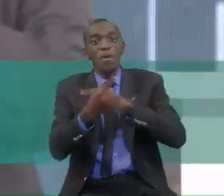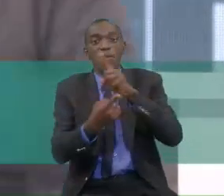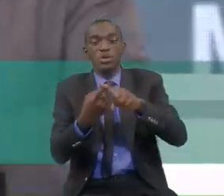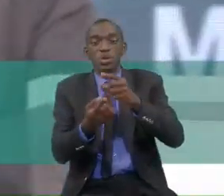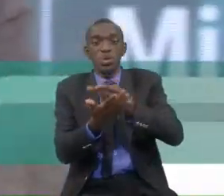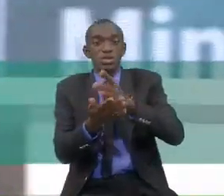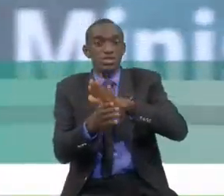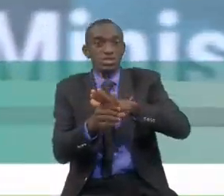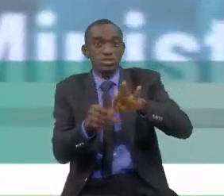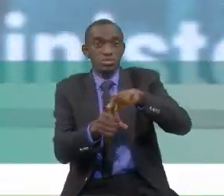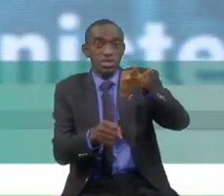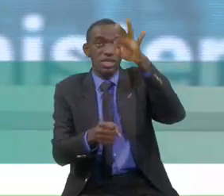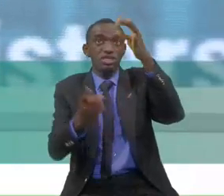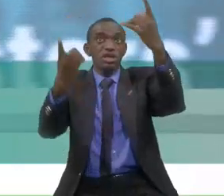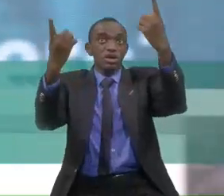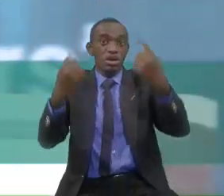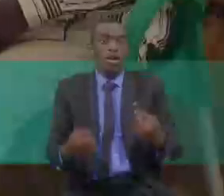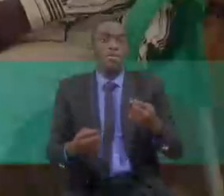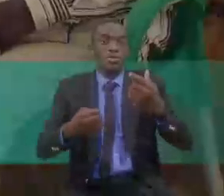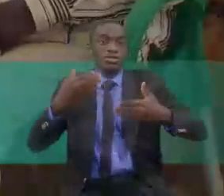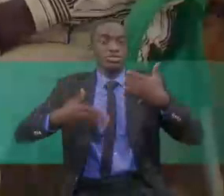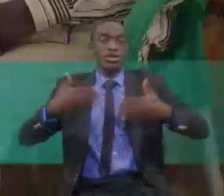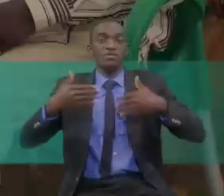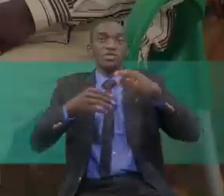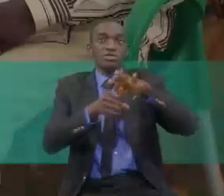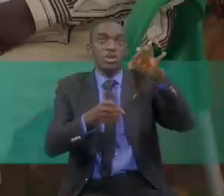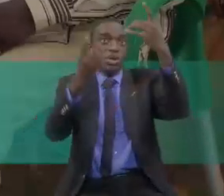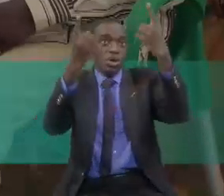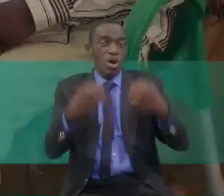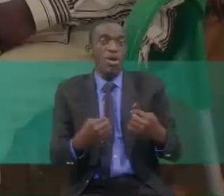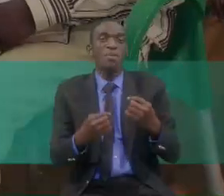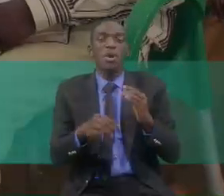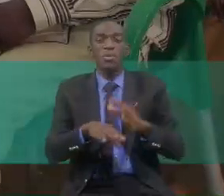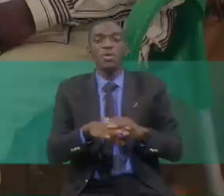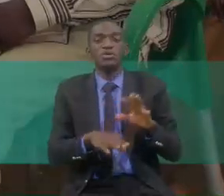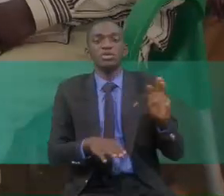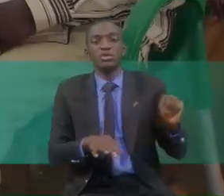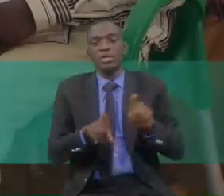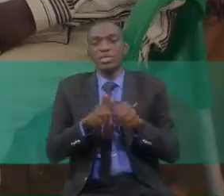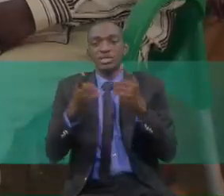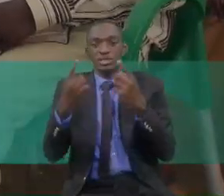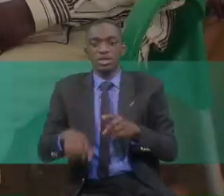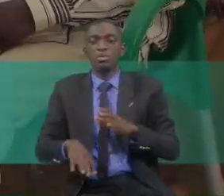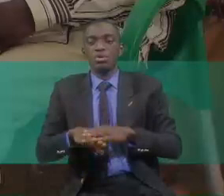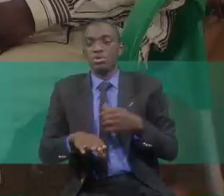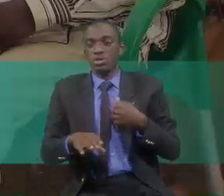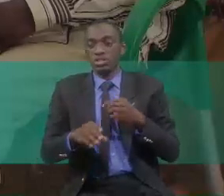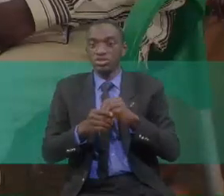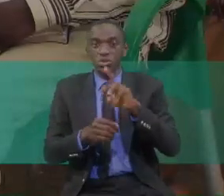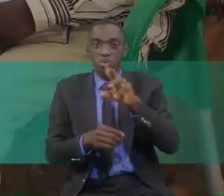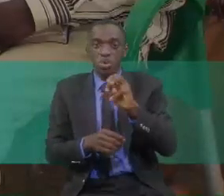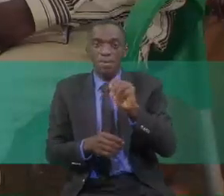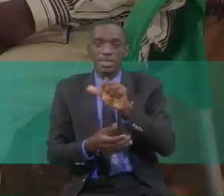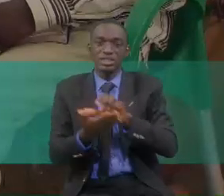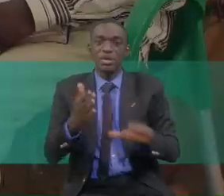them. In Romans chapter 14, reading from verse 16, Romans chapter 14, we're